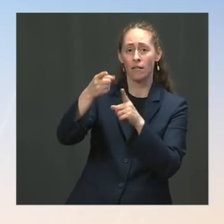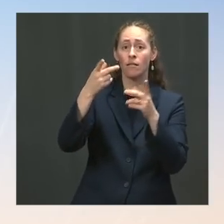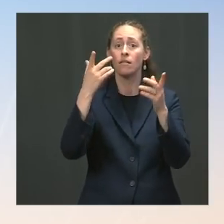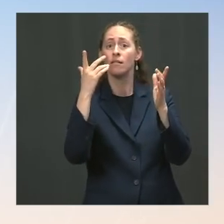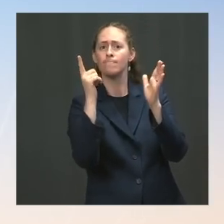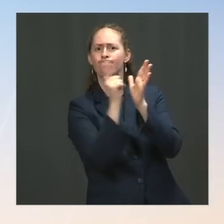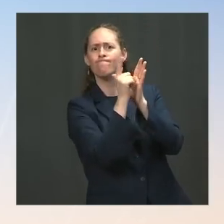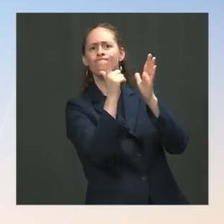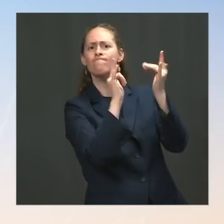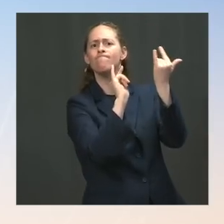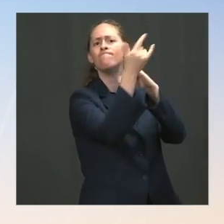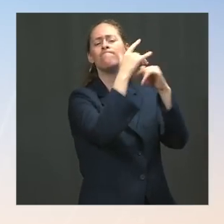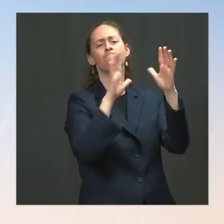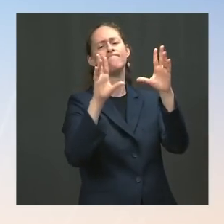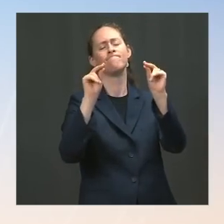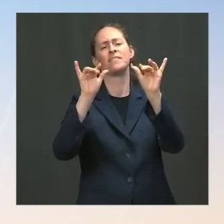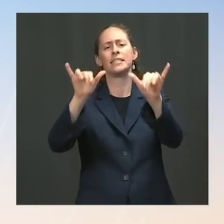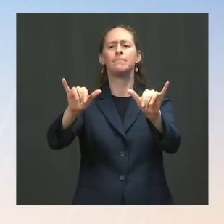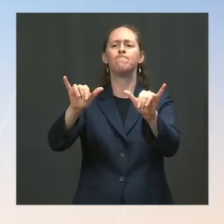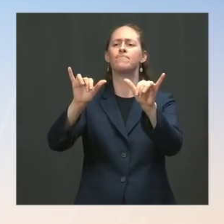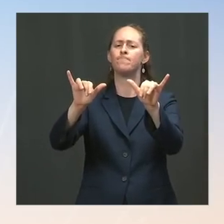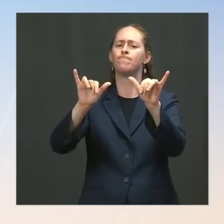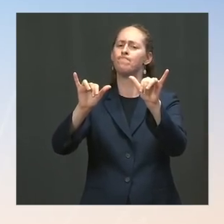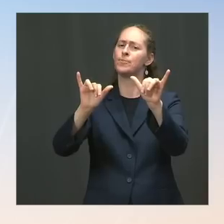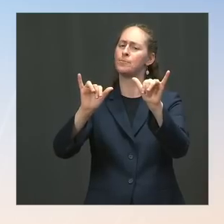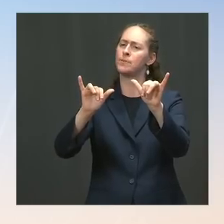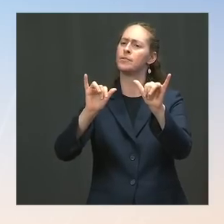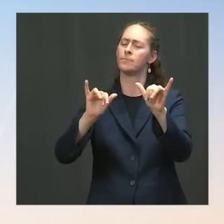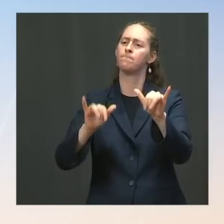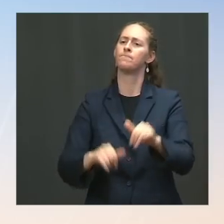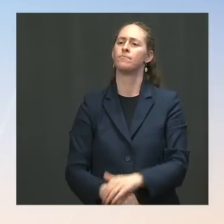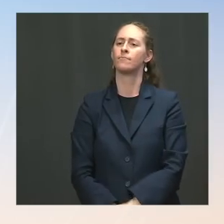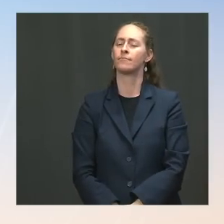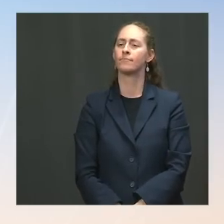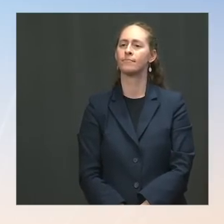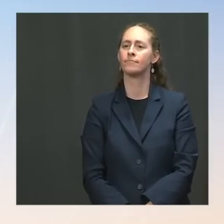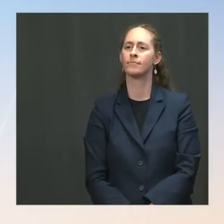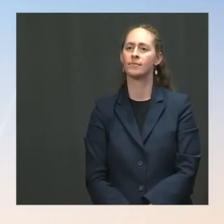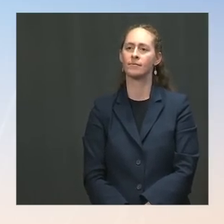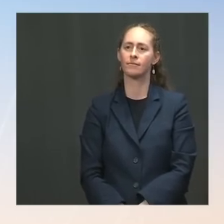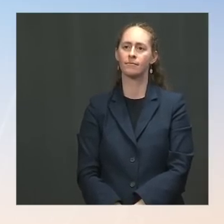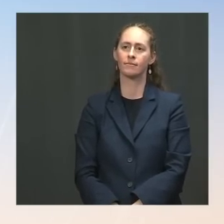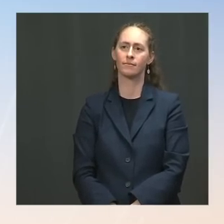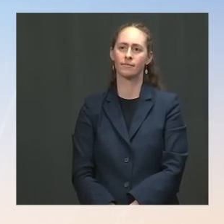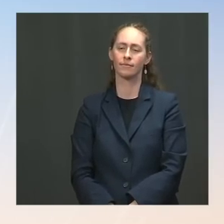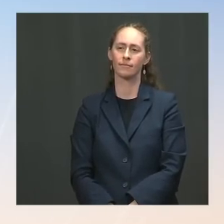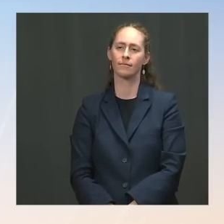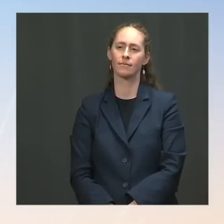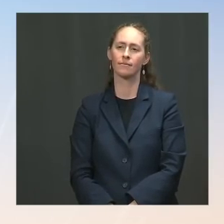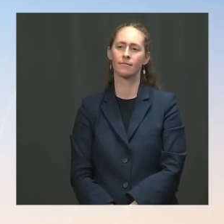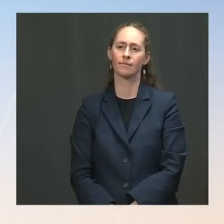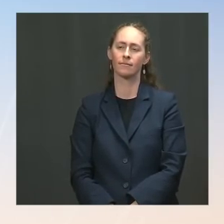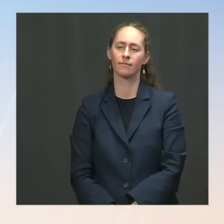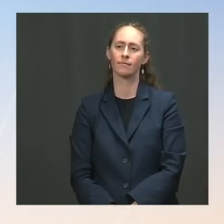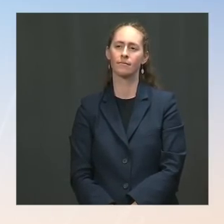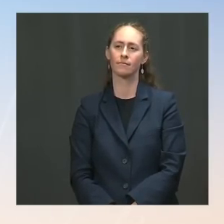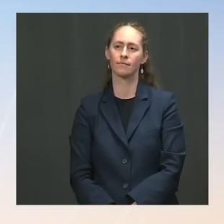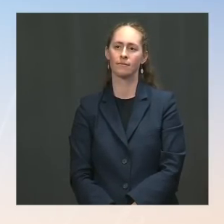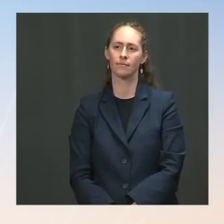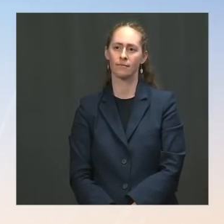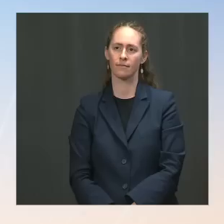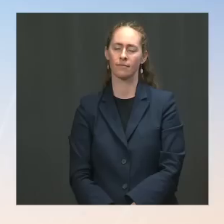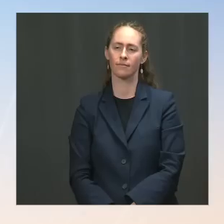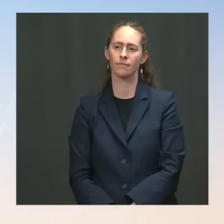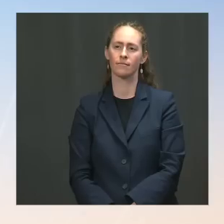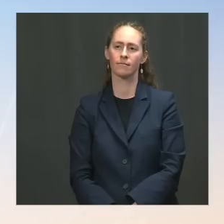our interagency working groups are focused on, and this is, I think, what was reported, is working to develop a plan for a consistent and safe